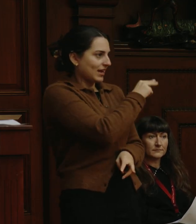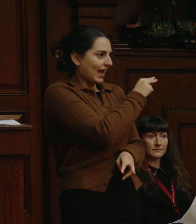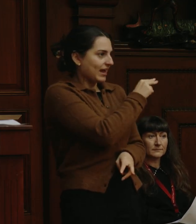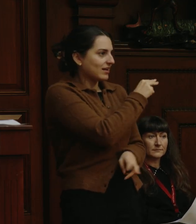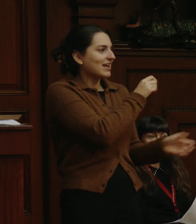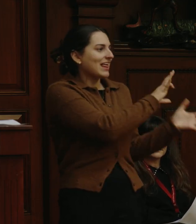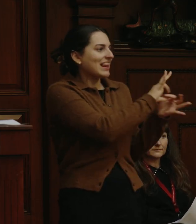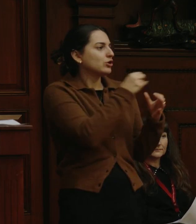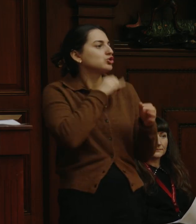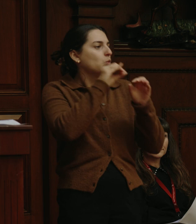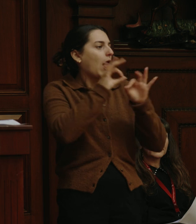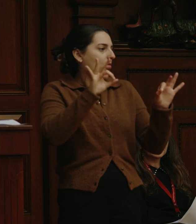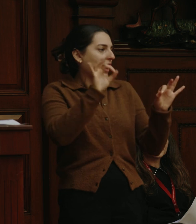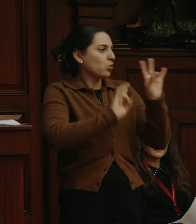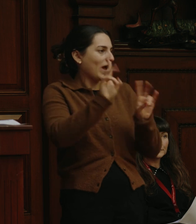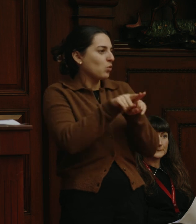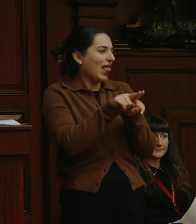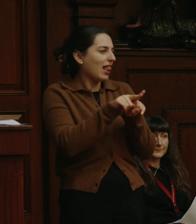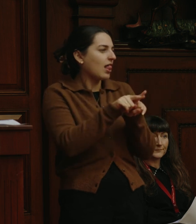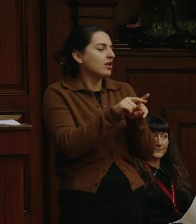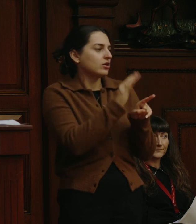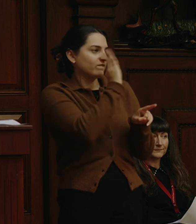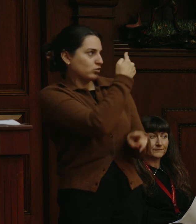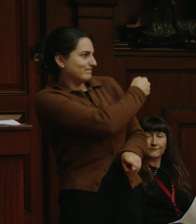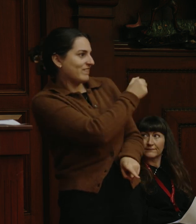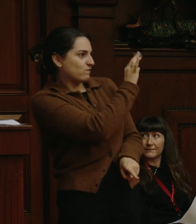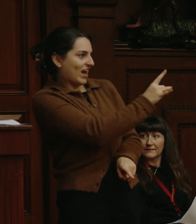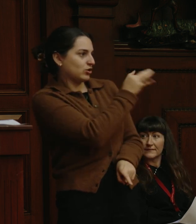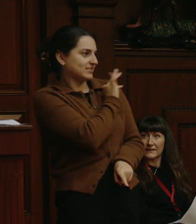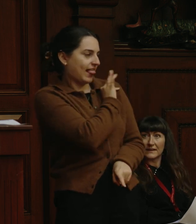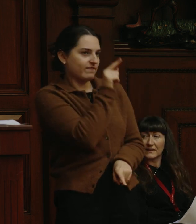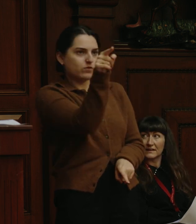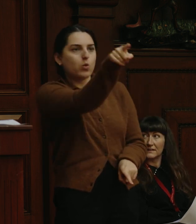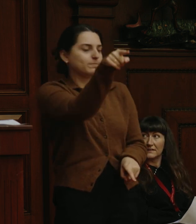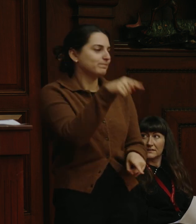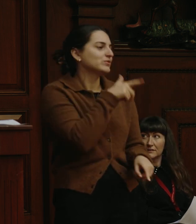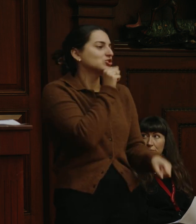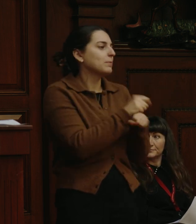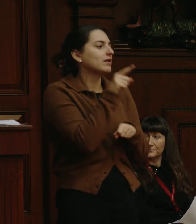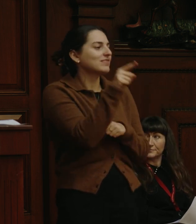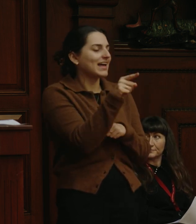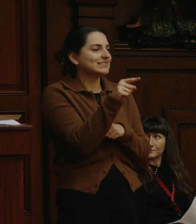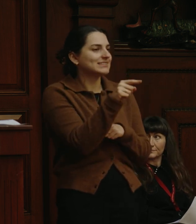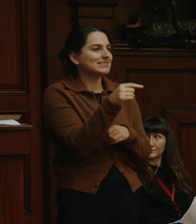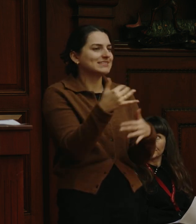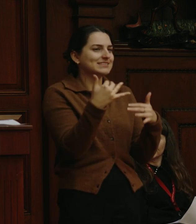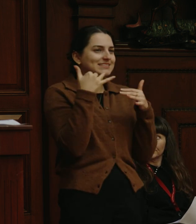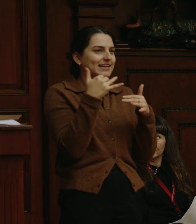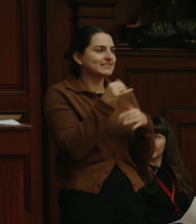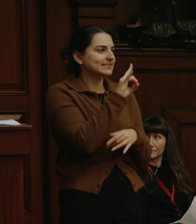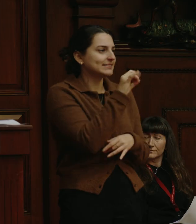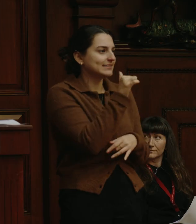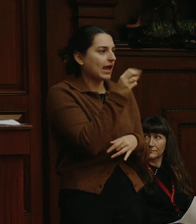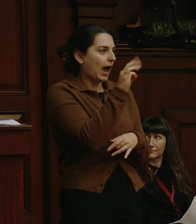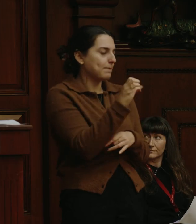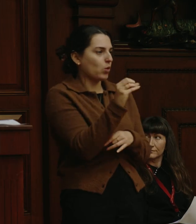of the online questions, because this is probably directed towards himself. In the studies of the HYPE data, kind of what